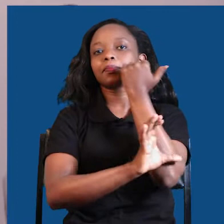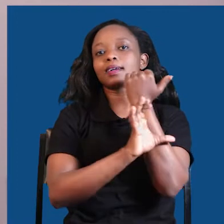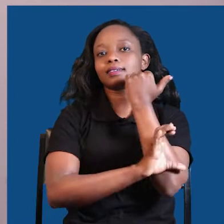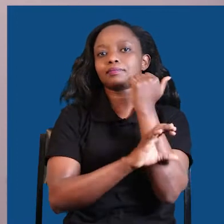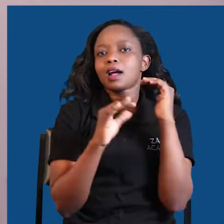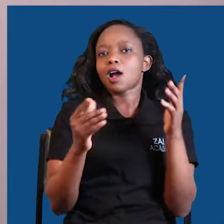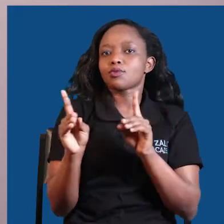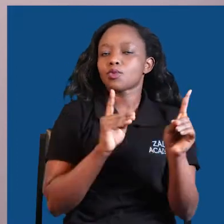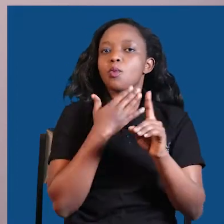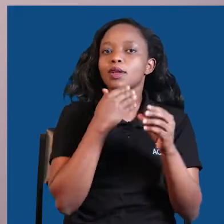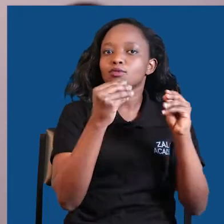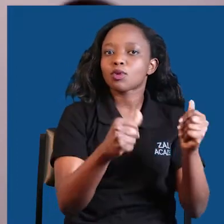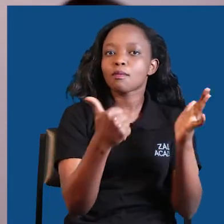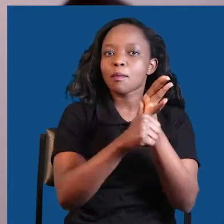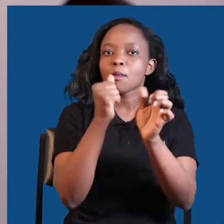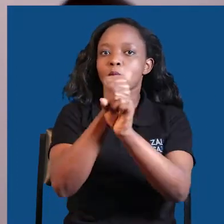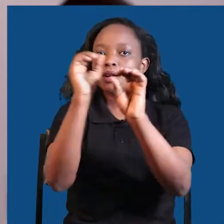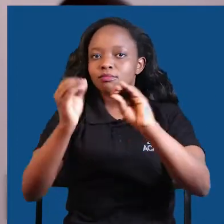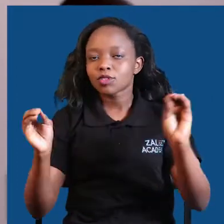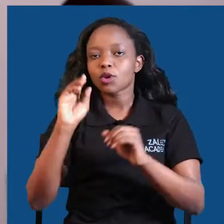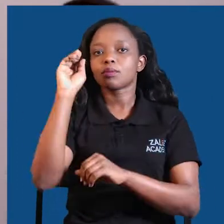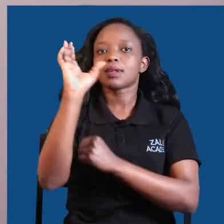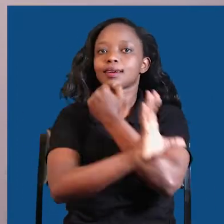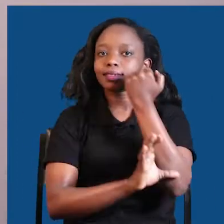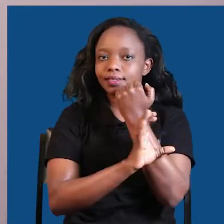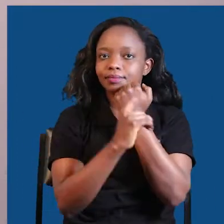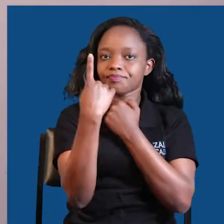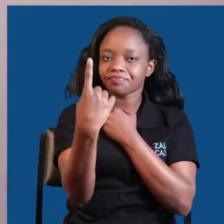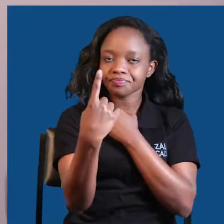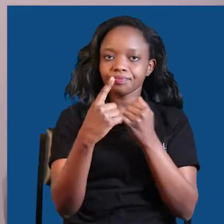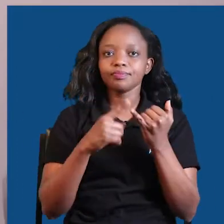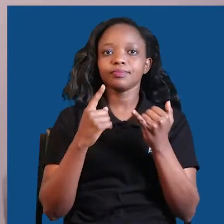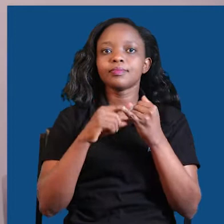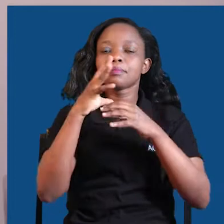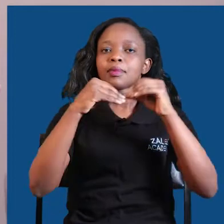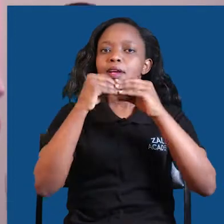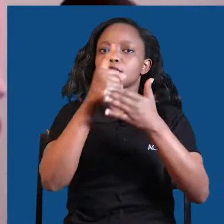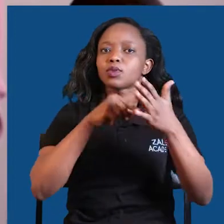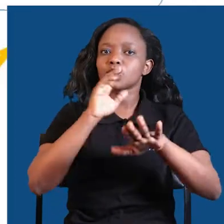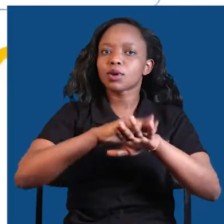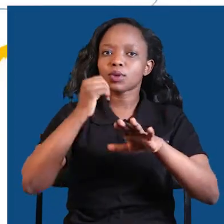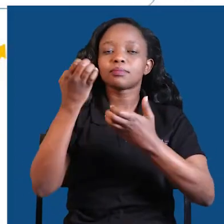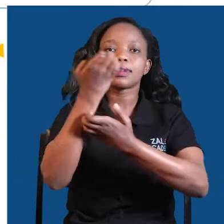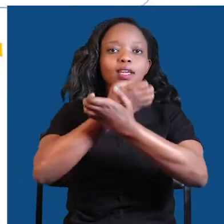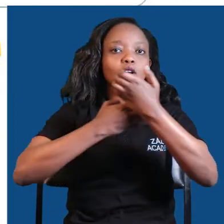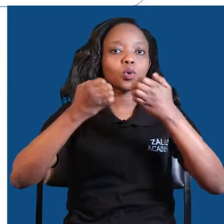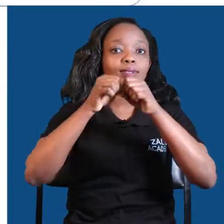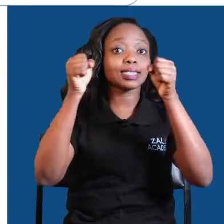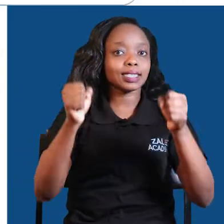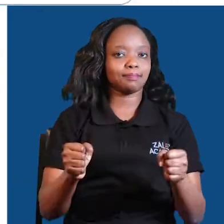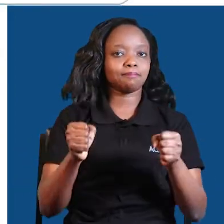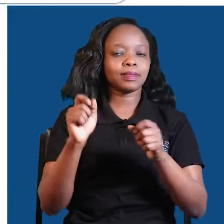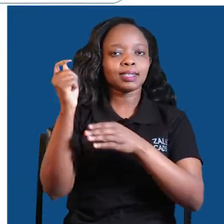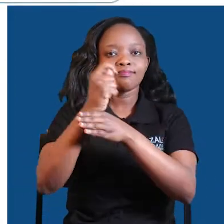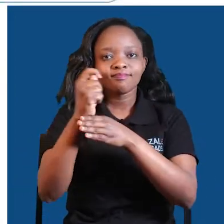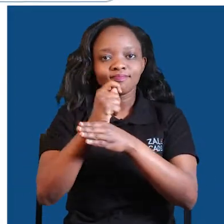our country. How do we want to solve unemployment in our country? One, we are creating what we call an ecosystem.